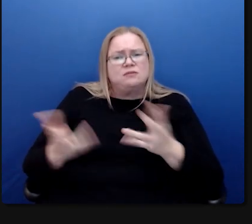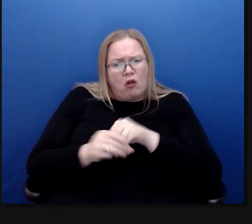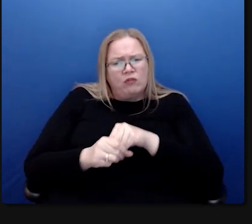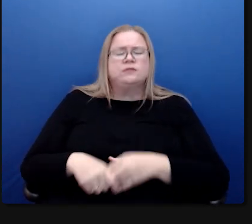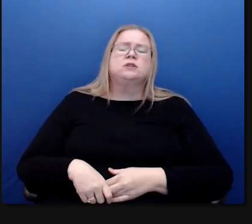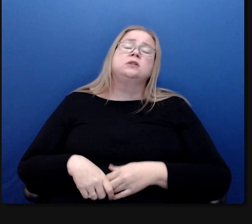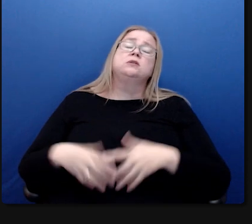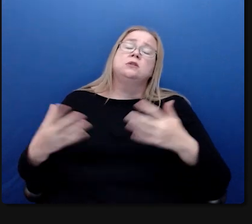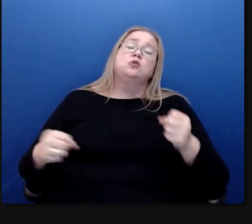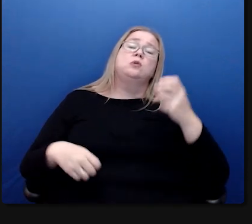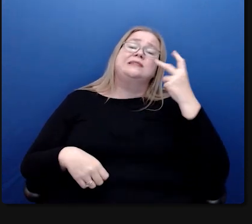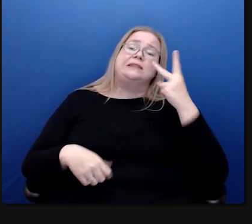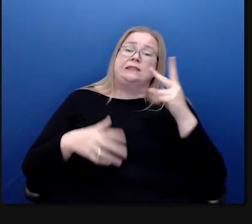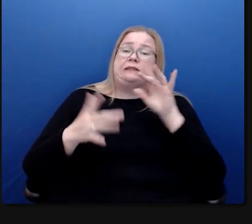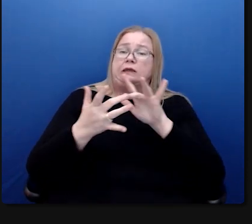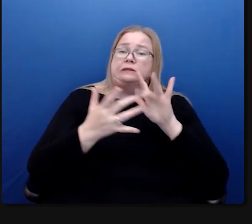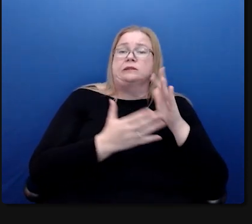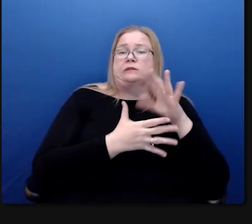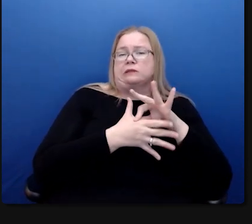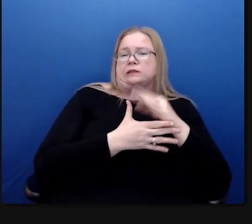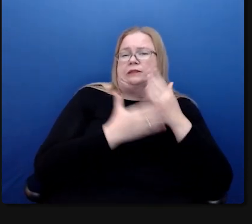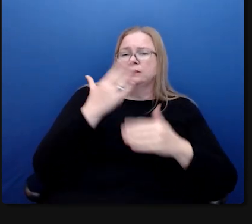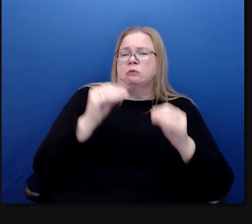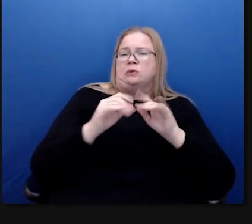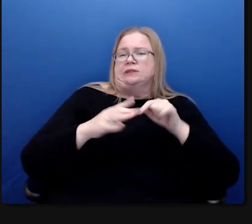the slang terms used for a particular drug that